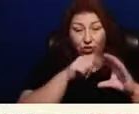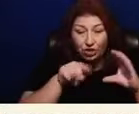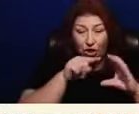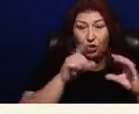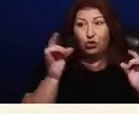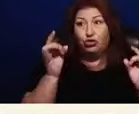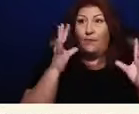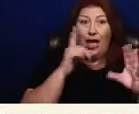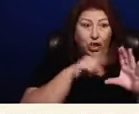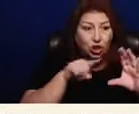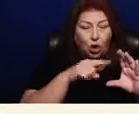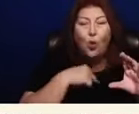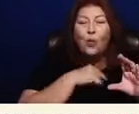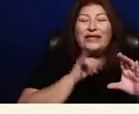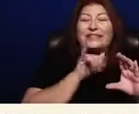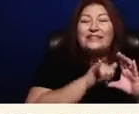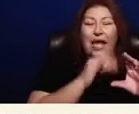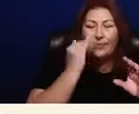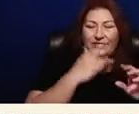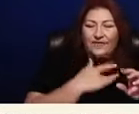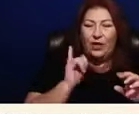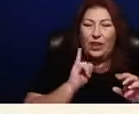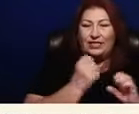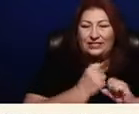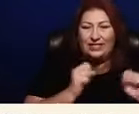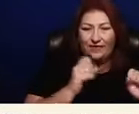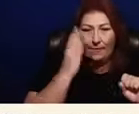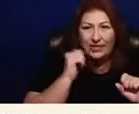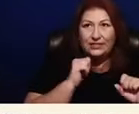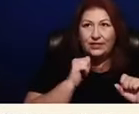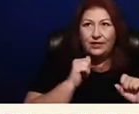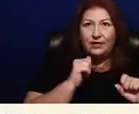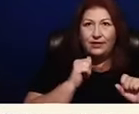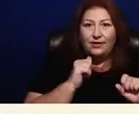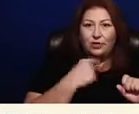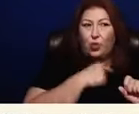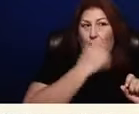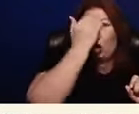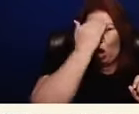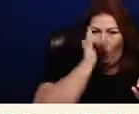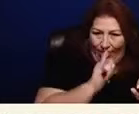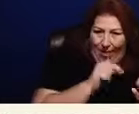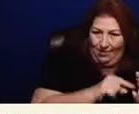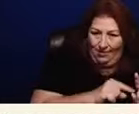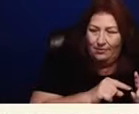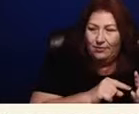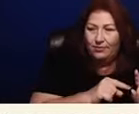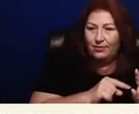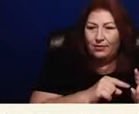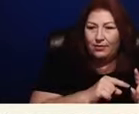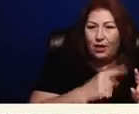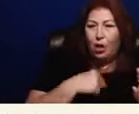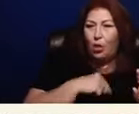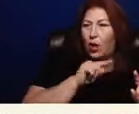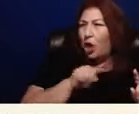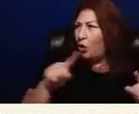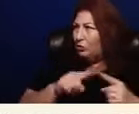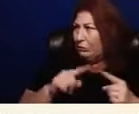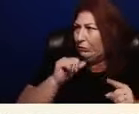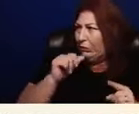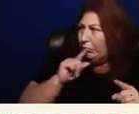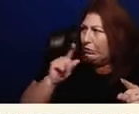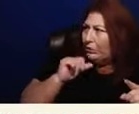but we stay there because we feel like it's safe because it's not unknown, right? Because it's known. When we move out into the unknown and we start getting